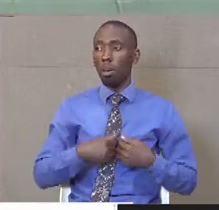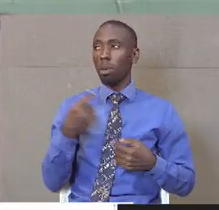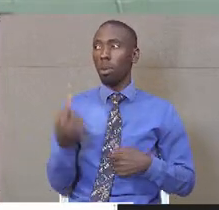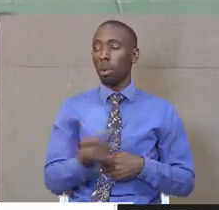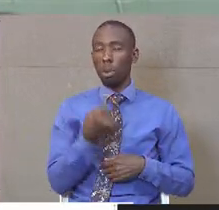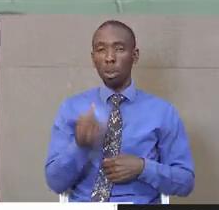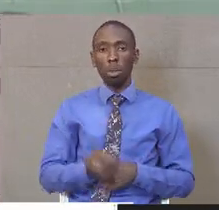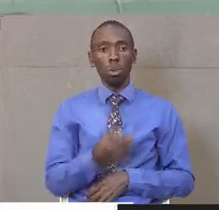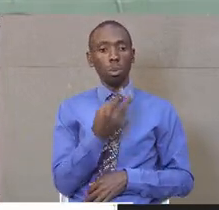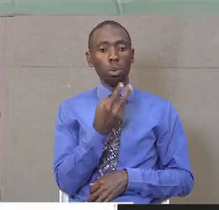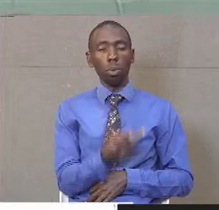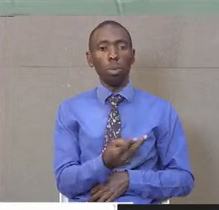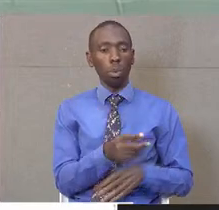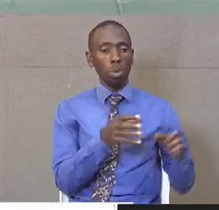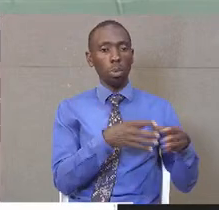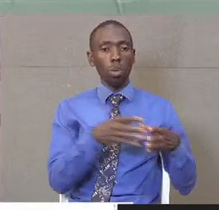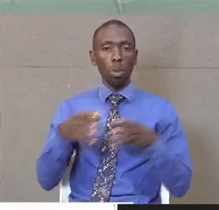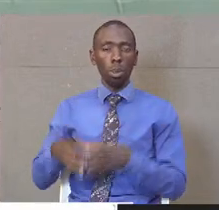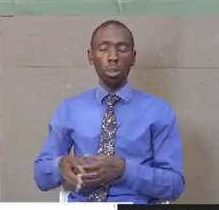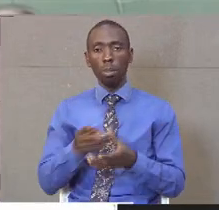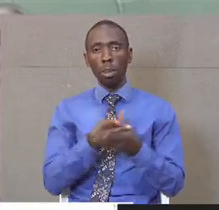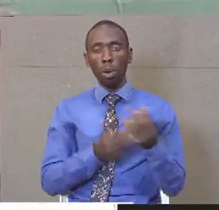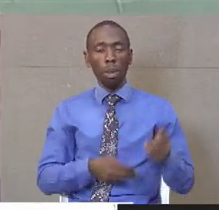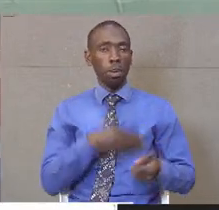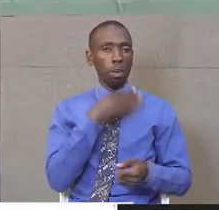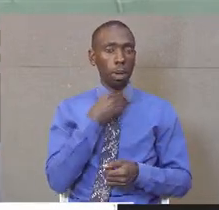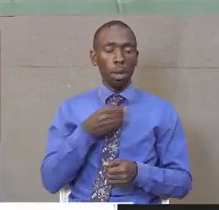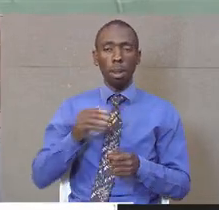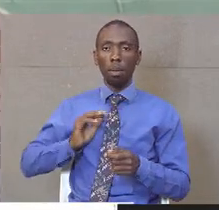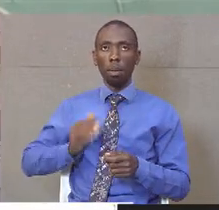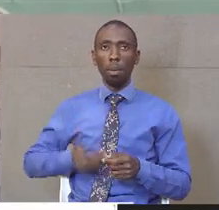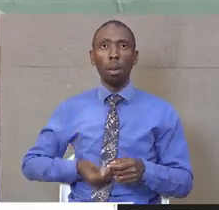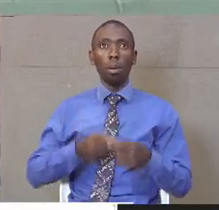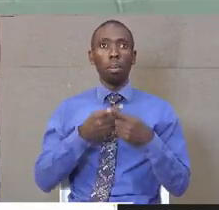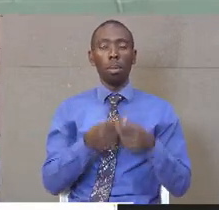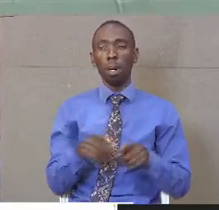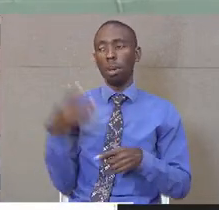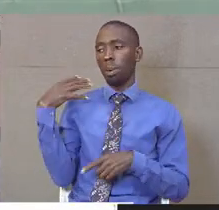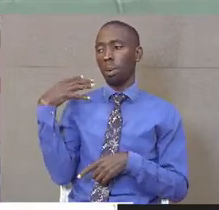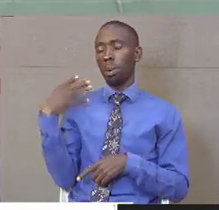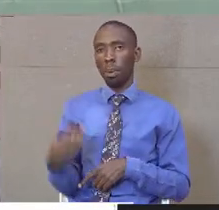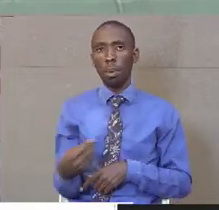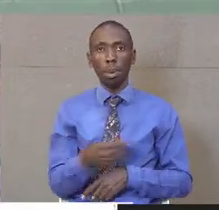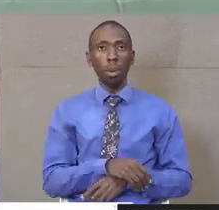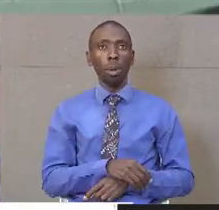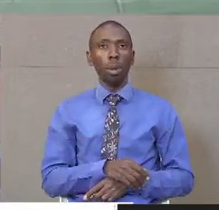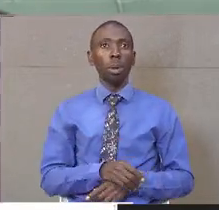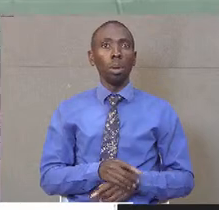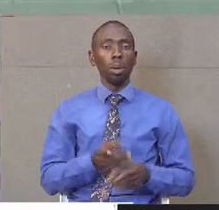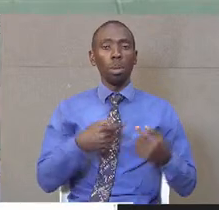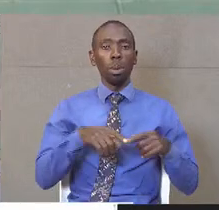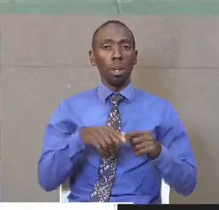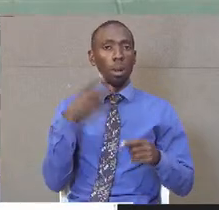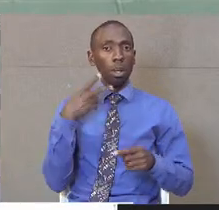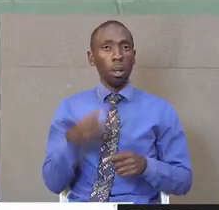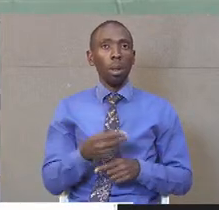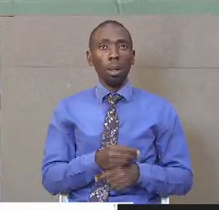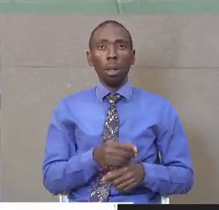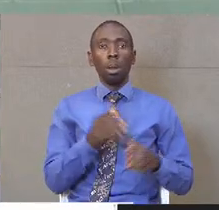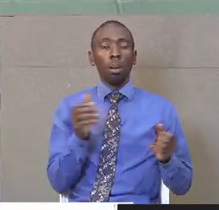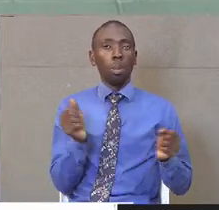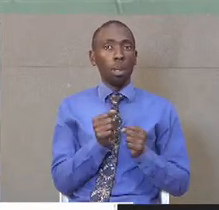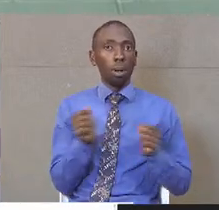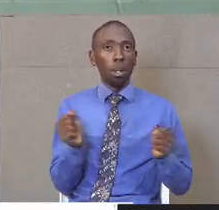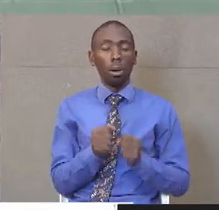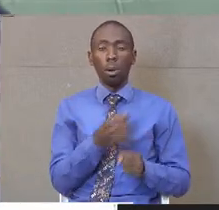wards, one ward serving both the male and the female. However, just recently, the ceiling fell on the patients. The hospital does